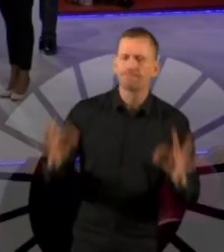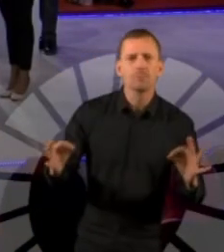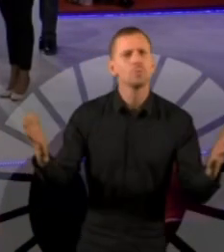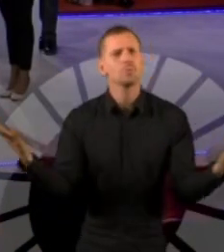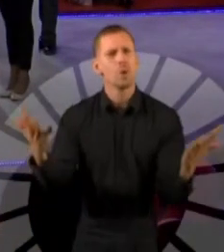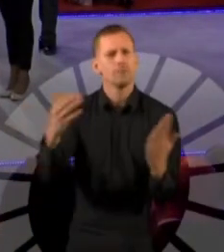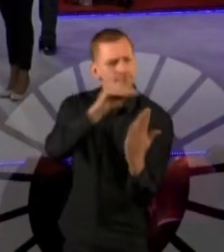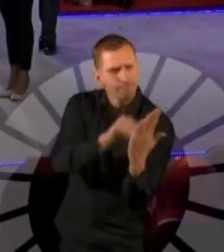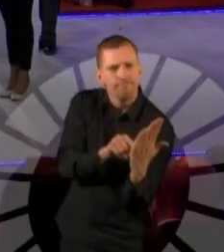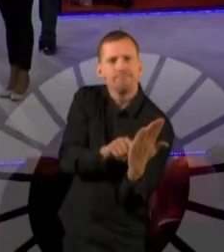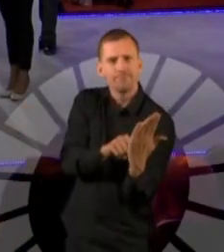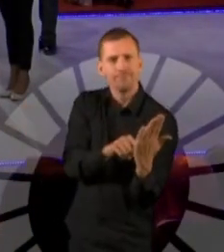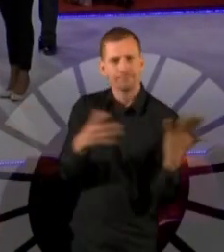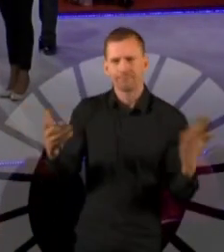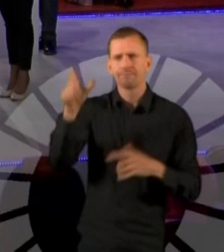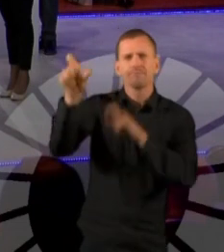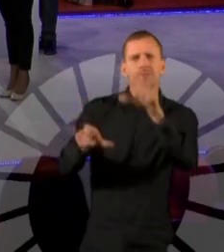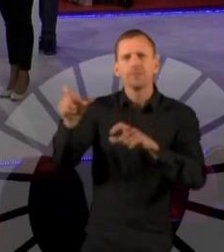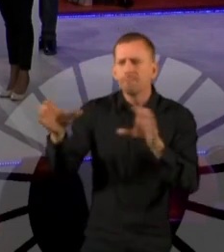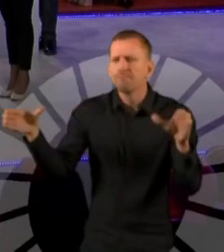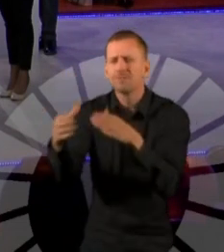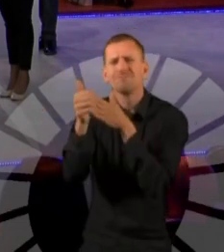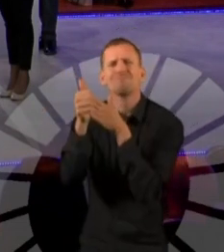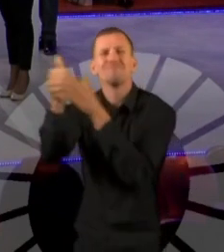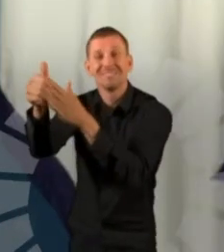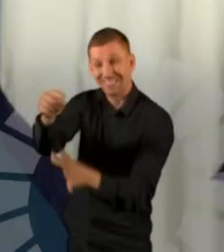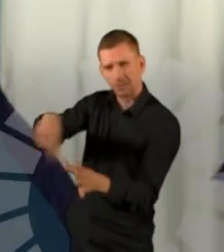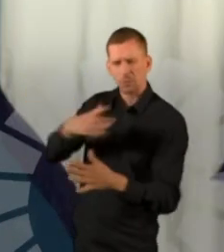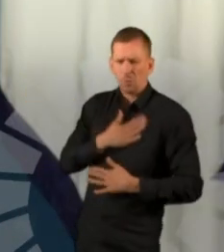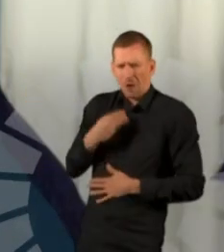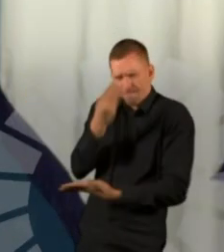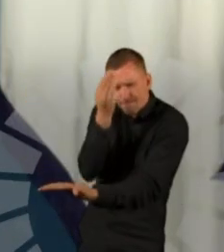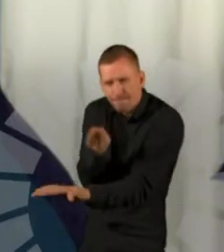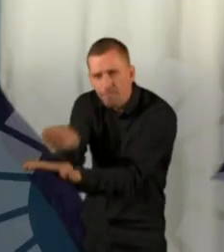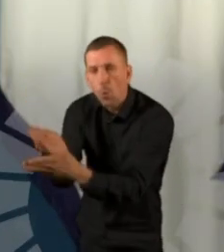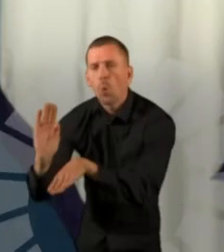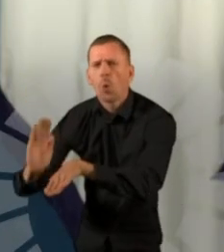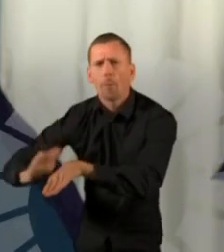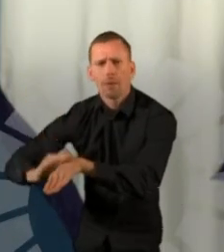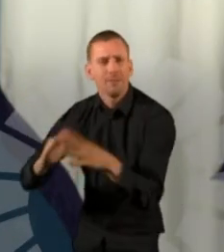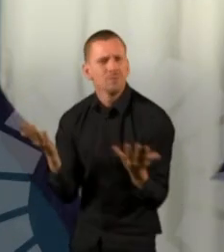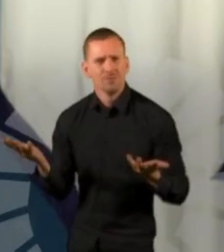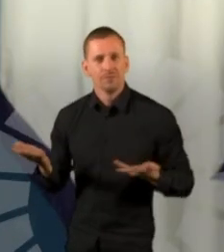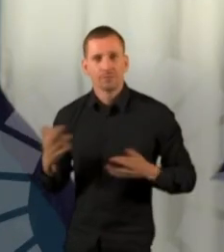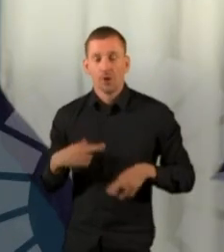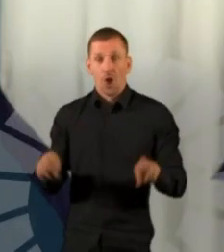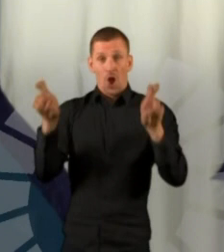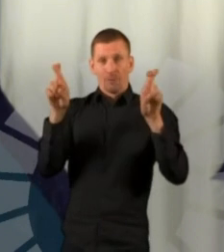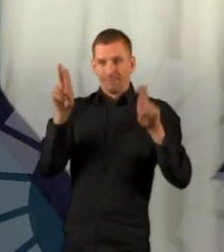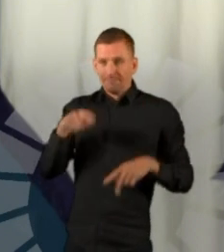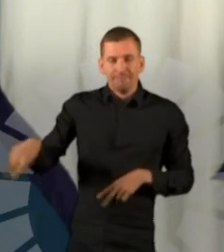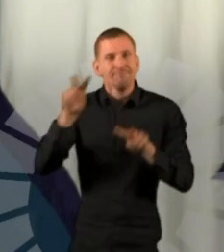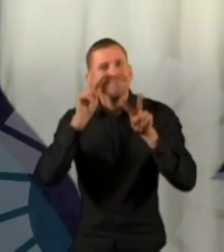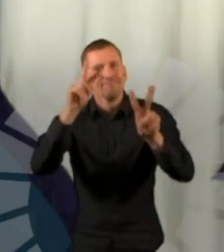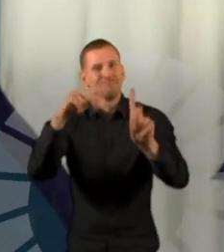and optimistic because of you. Our world needs your leadership. And